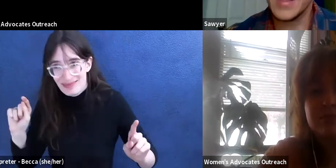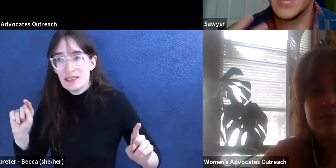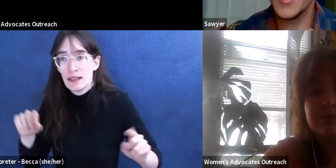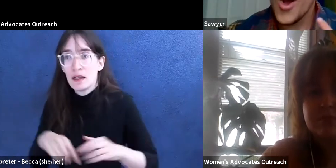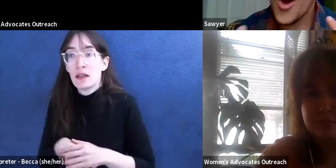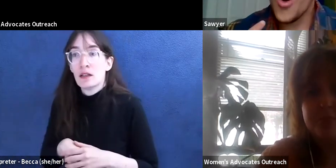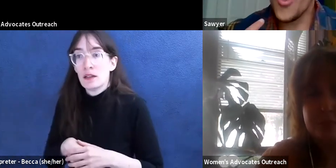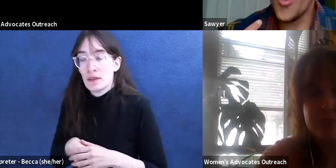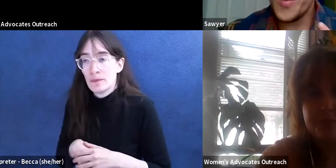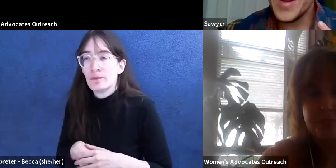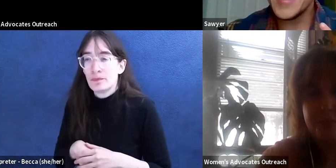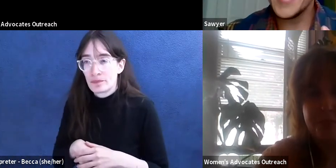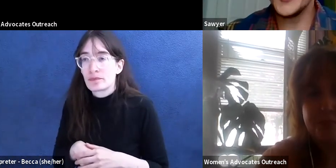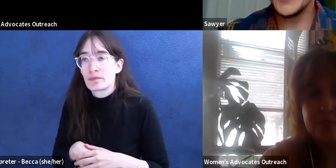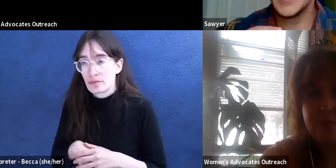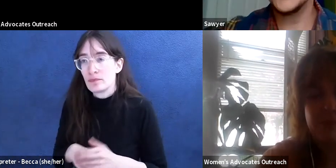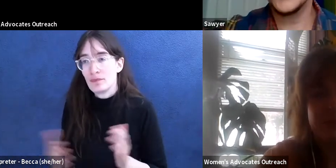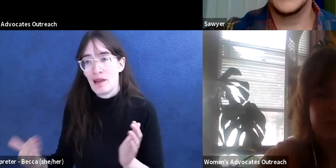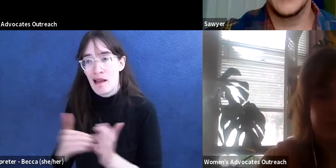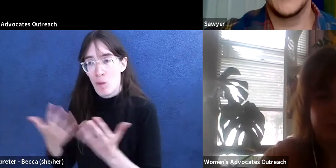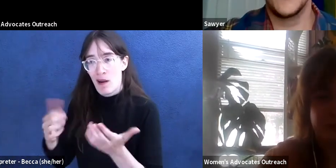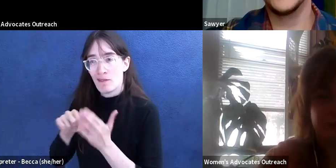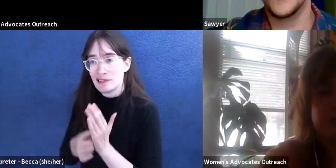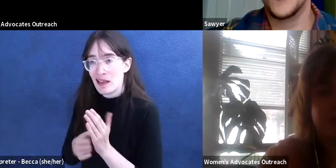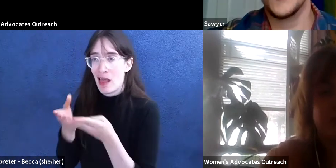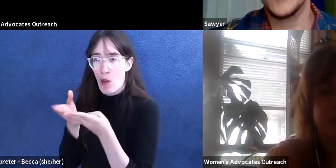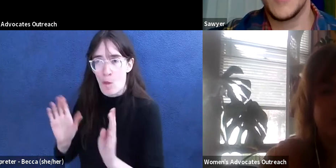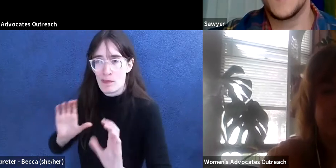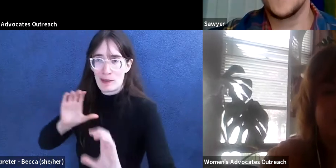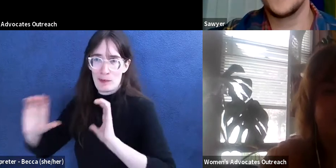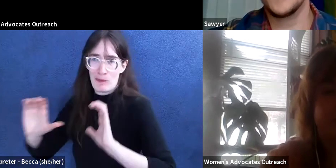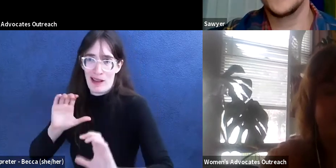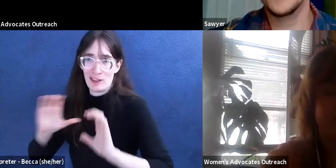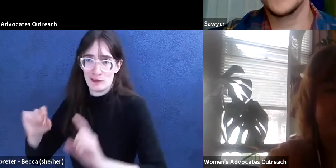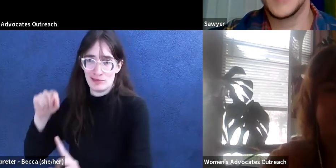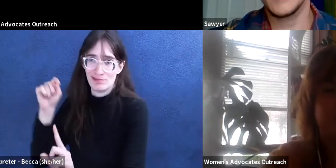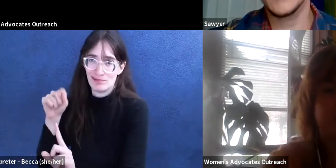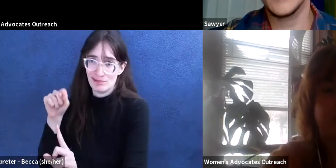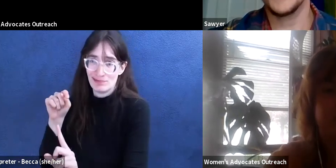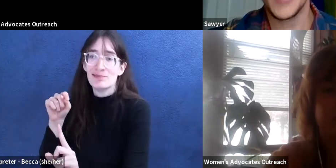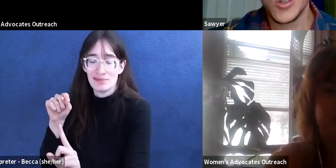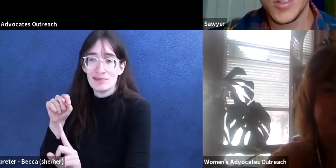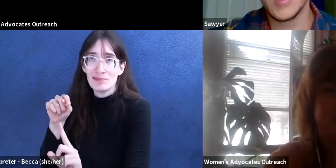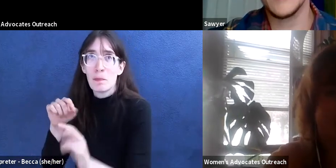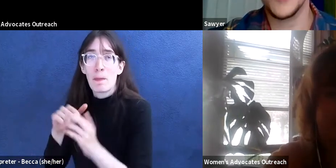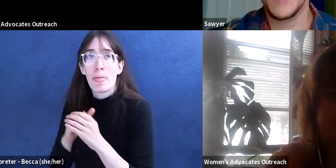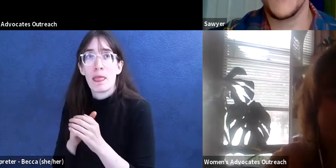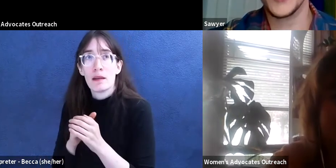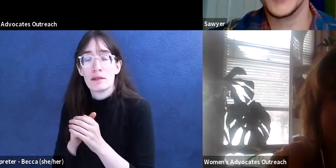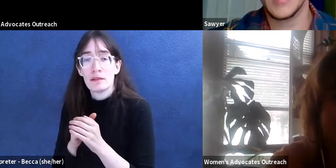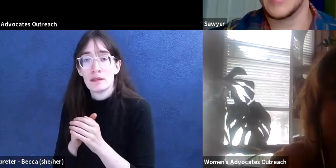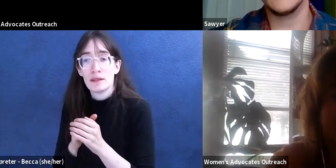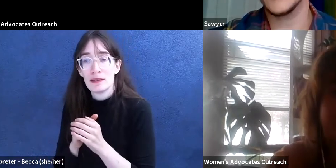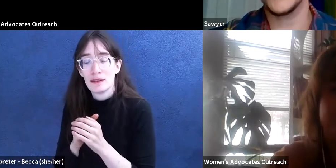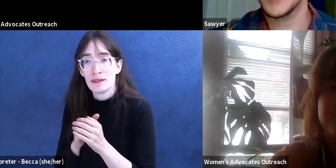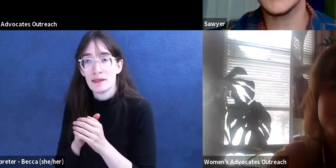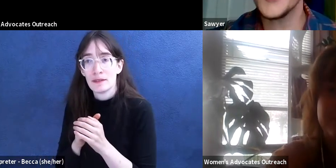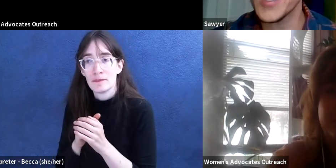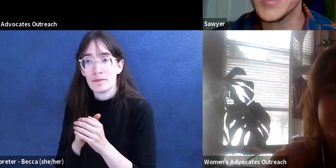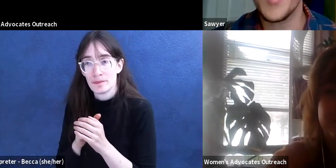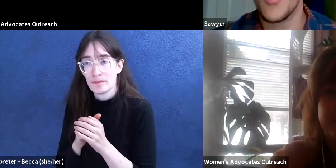behavioral and physical warning signs that a child may have been abused. So some things to look